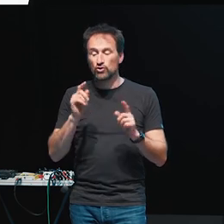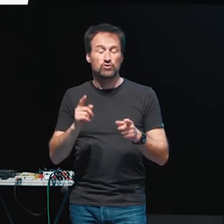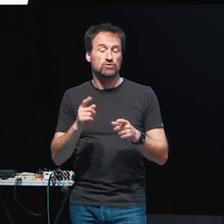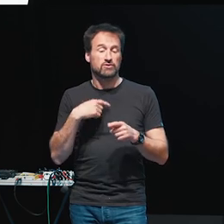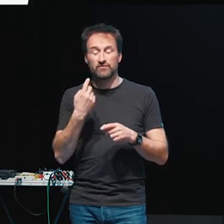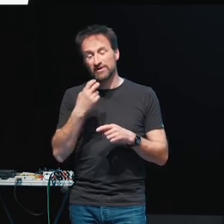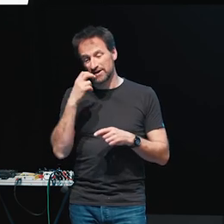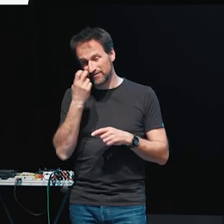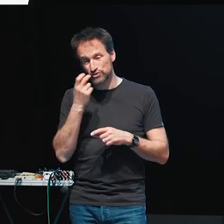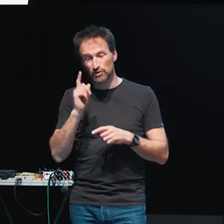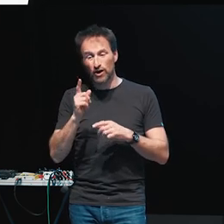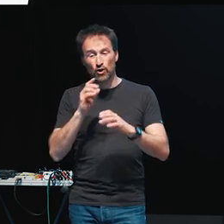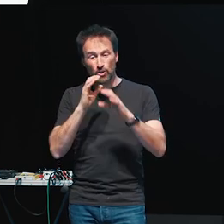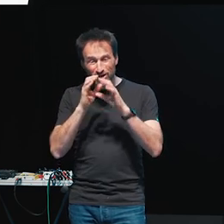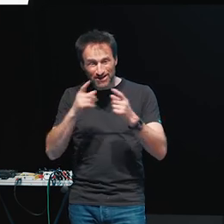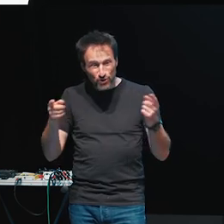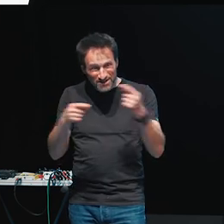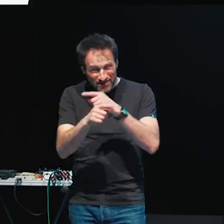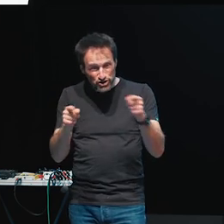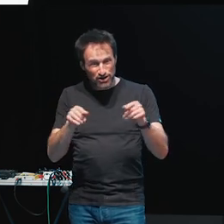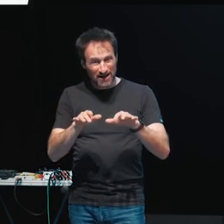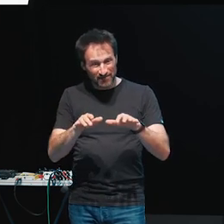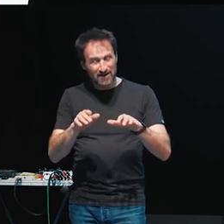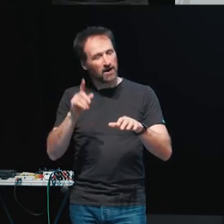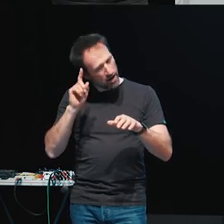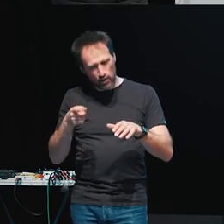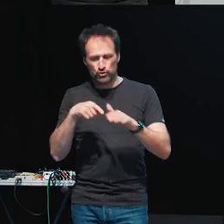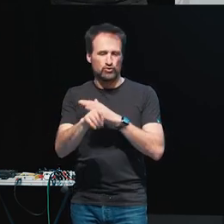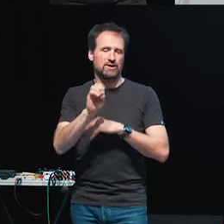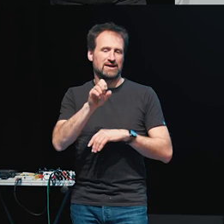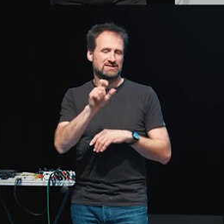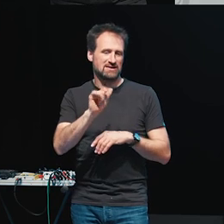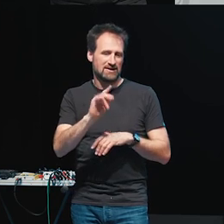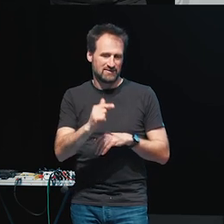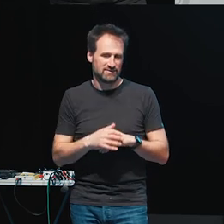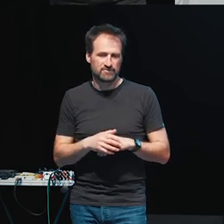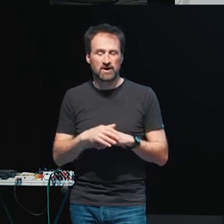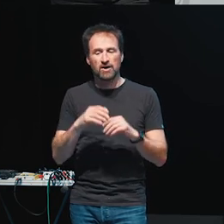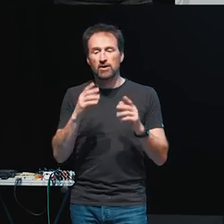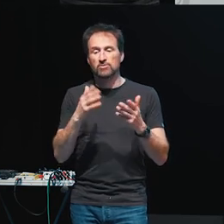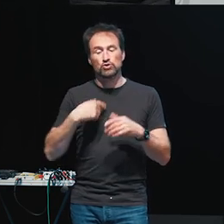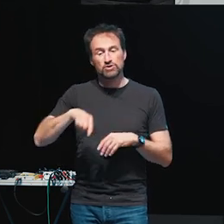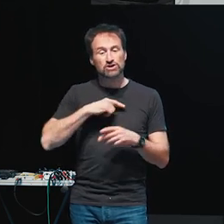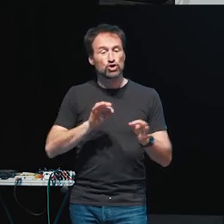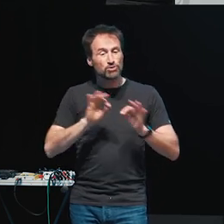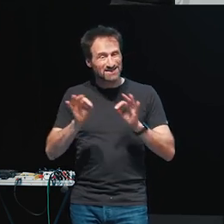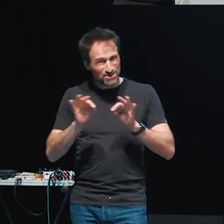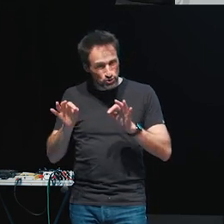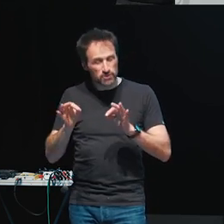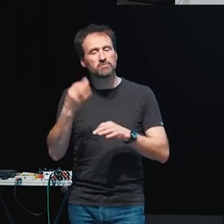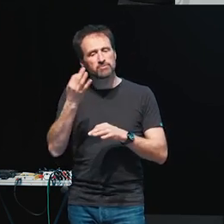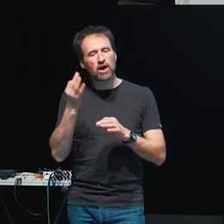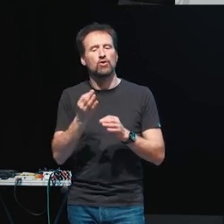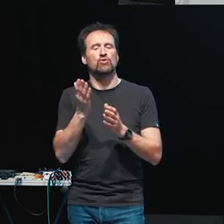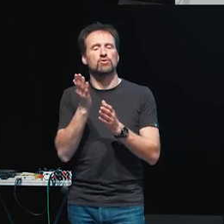for communication between developers. So for example, if you want to say that all our translations should have descriptions, to